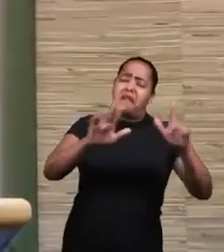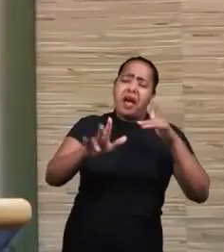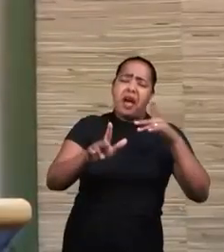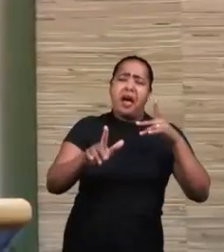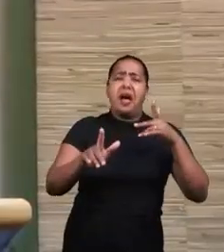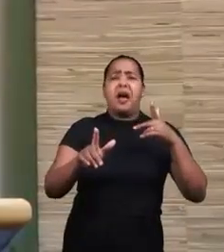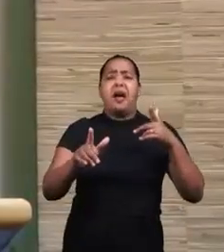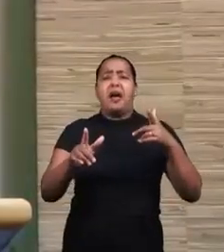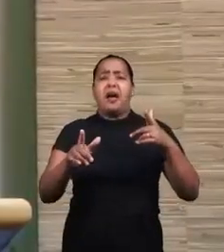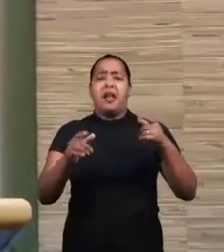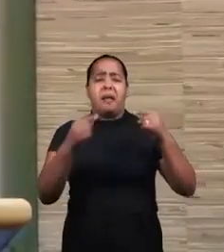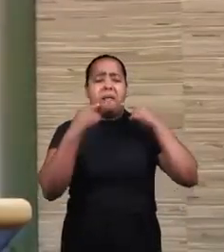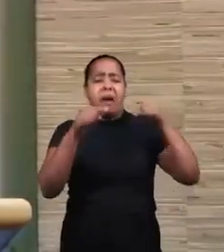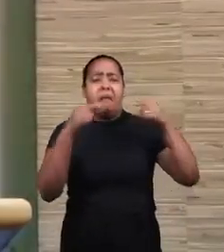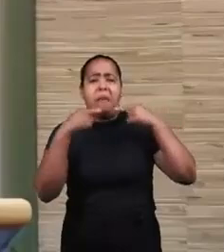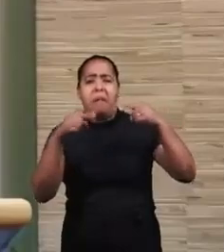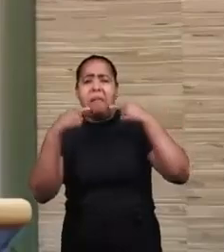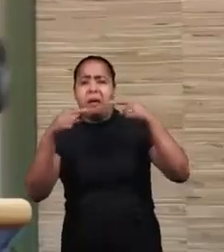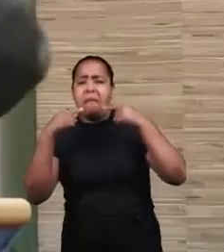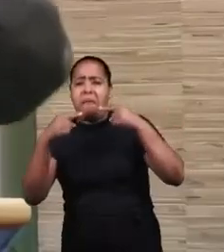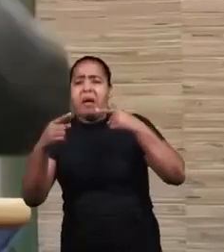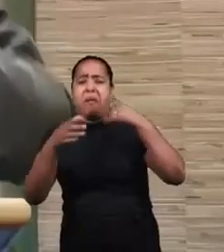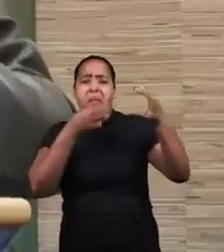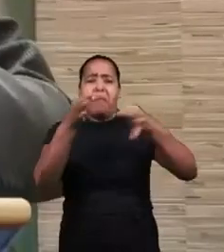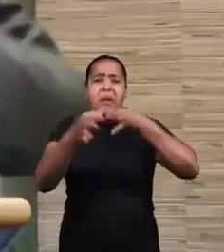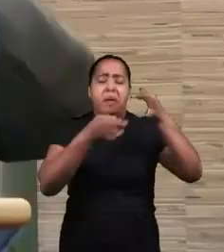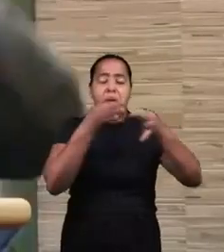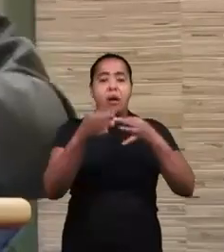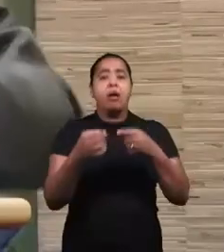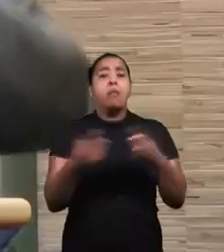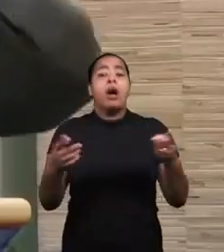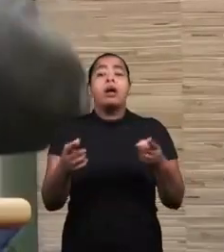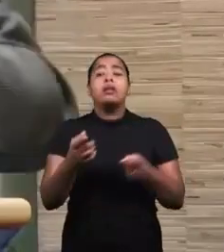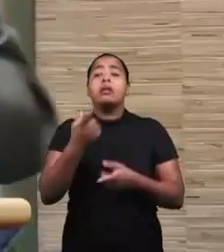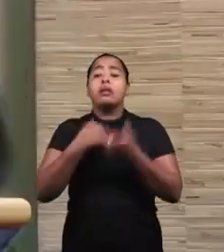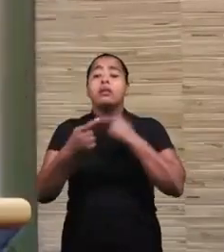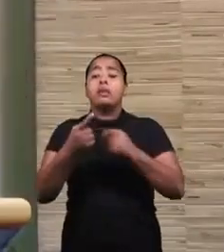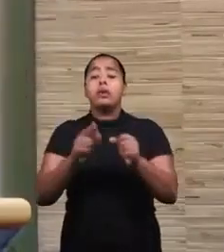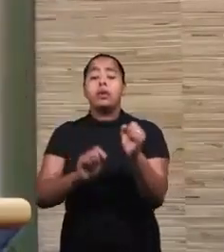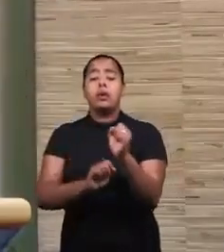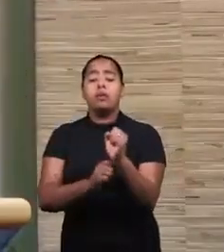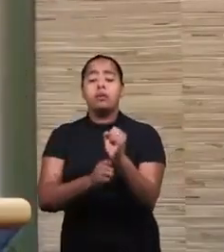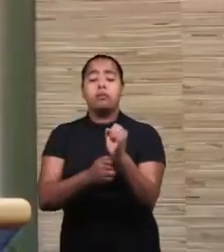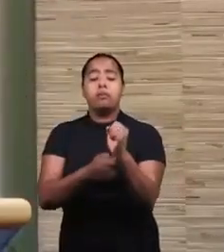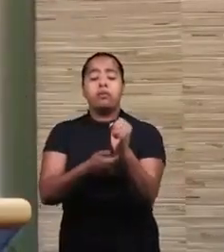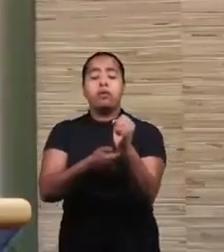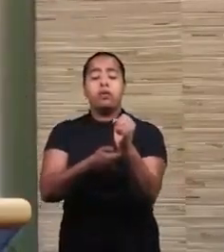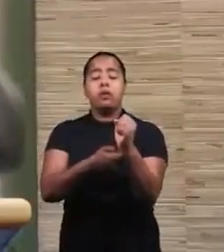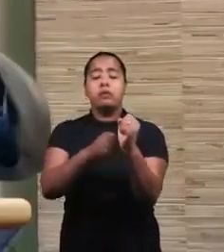saying, but I want to know, who is going to question this riddle, death and resurrection?